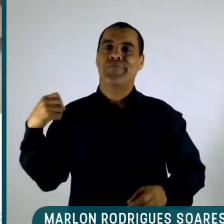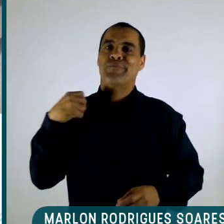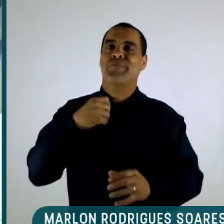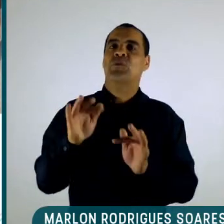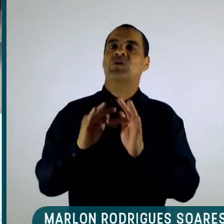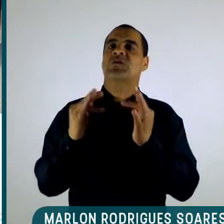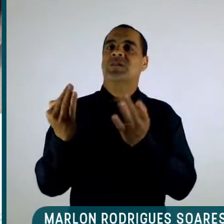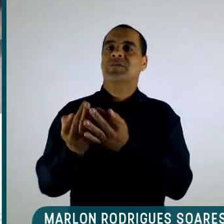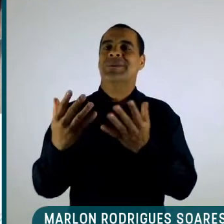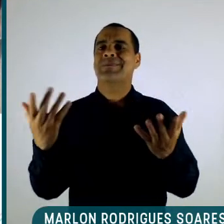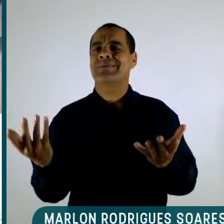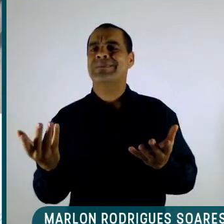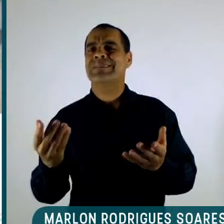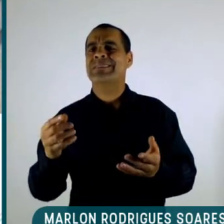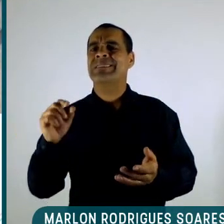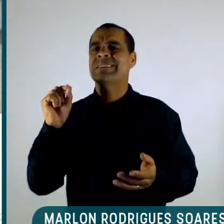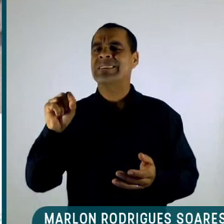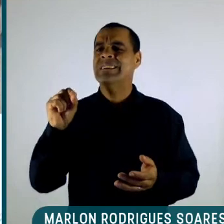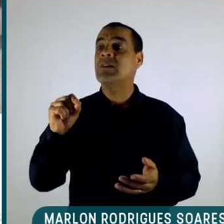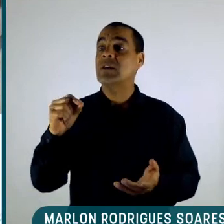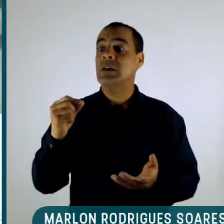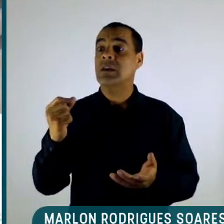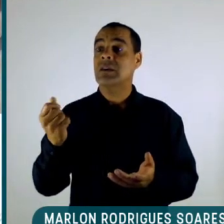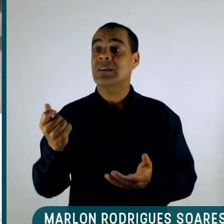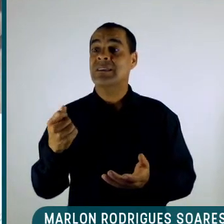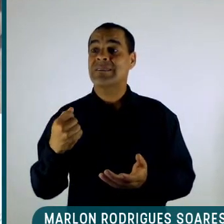Bolsa Família. Bolsa Família